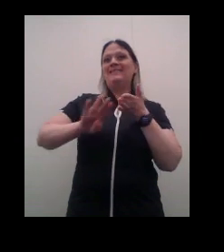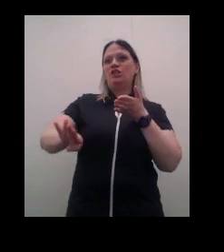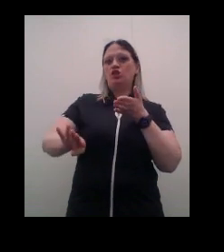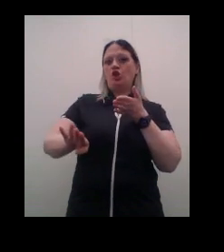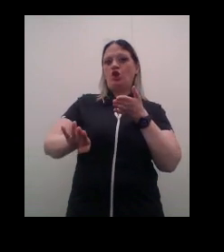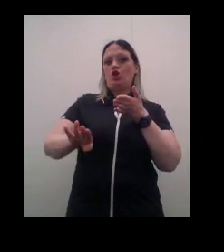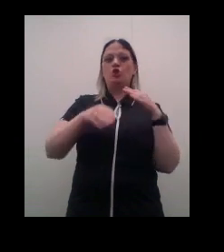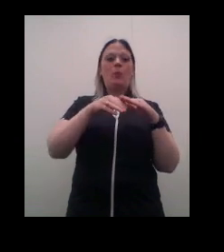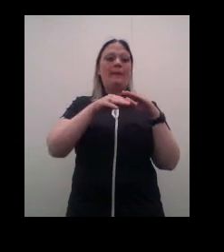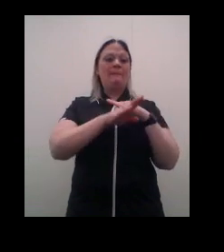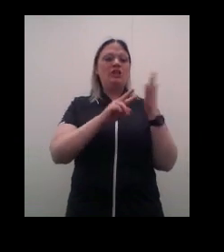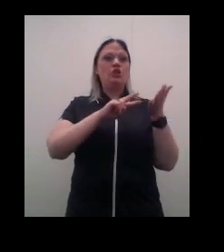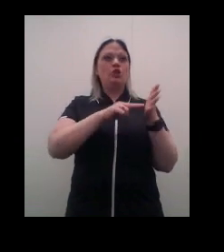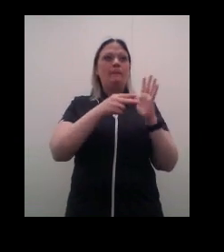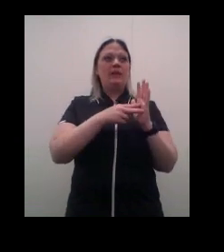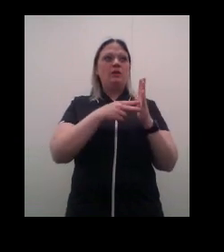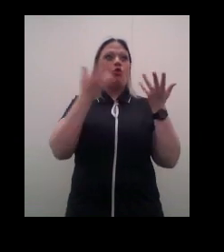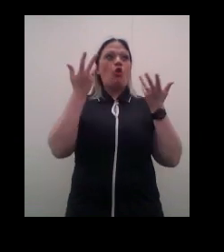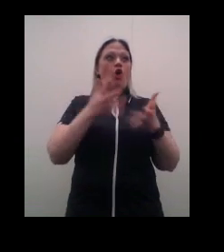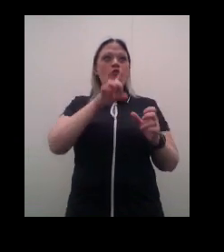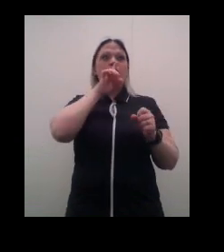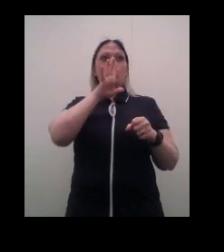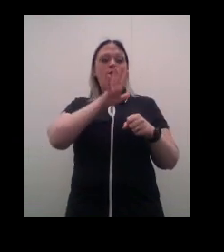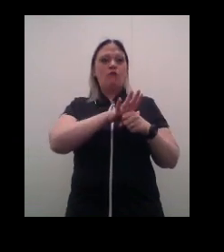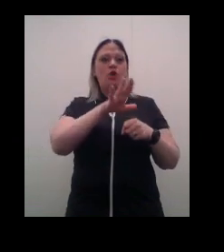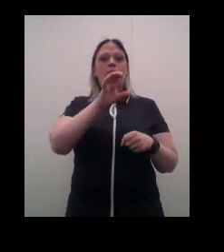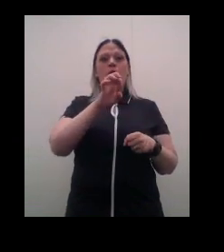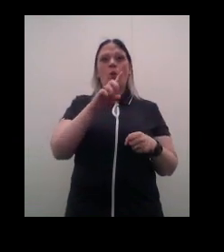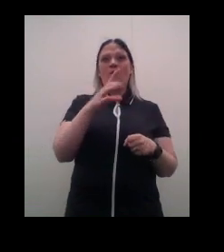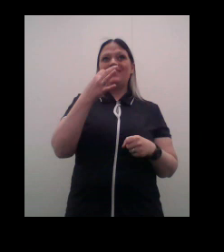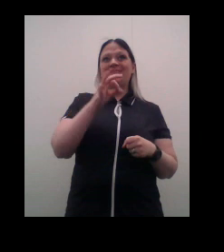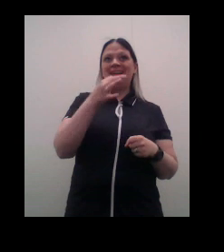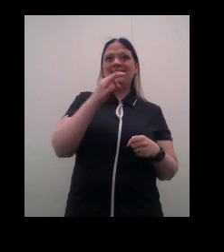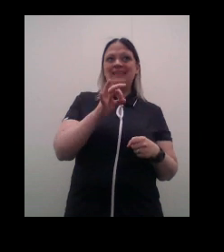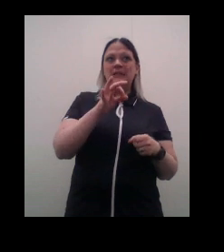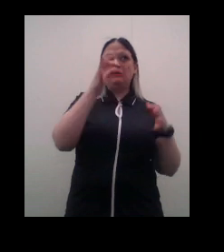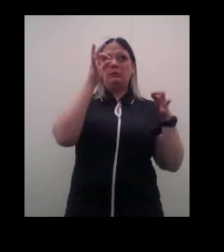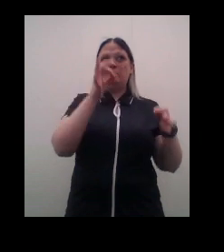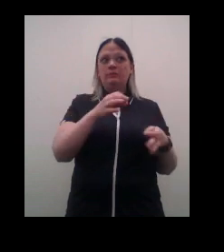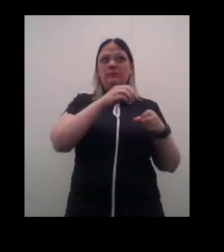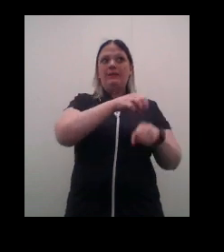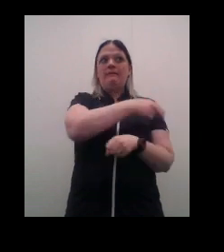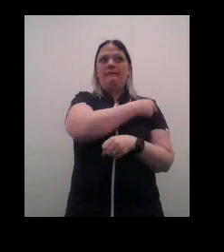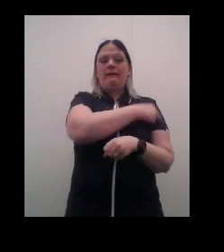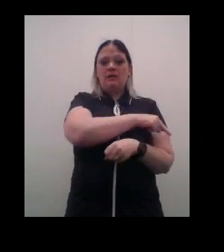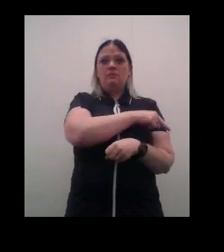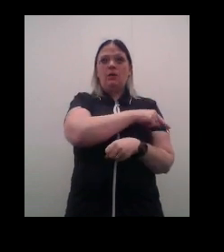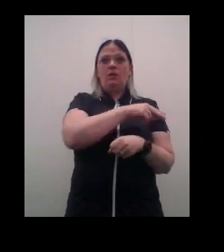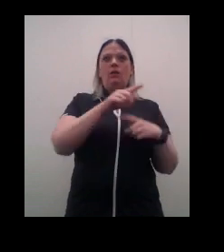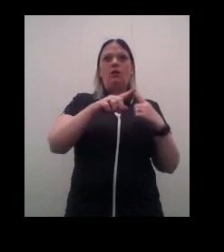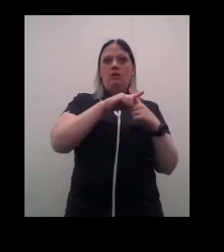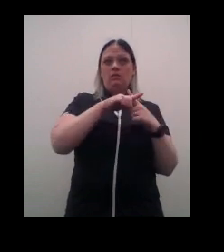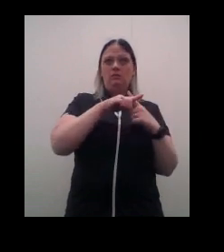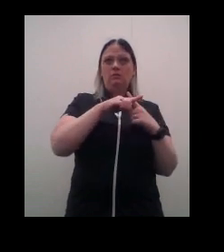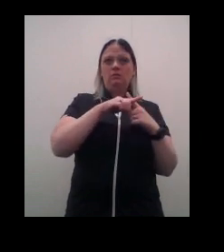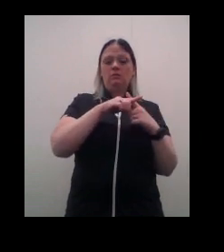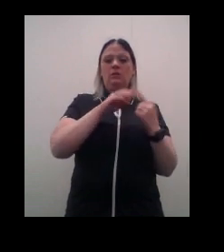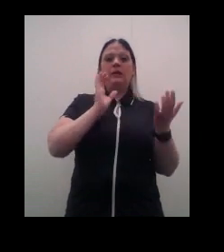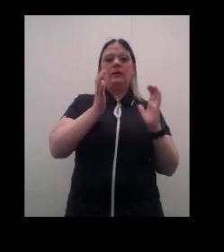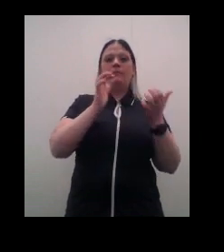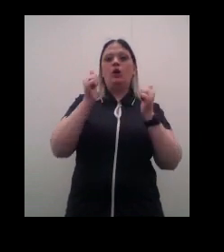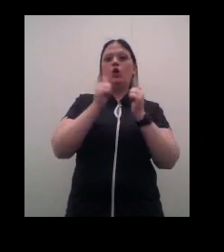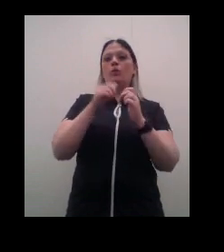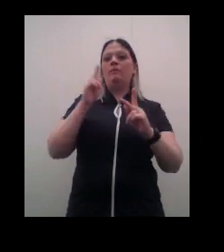we're talking about those that are admitted who were already confirmed COVID-19 or those who were determined in the hospital to be COVID-19 positive versus those